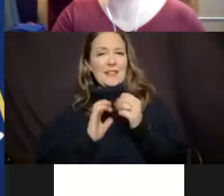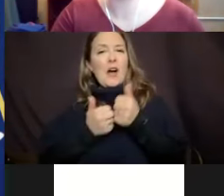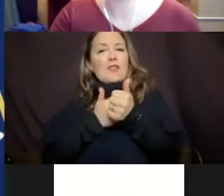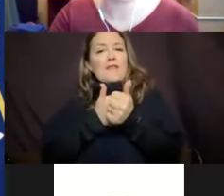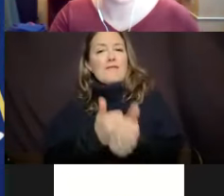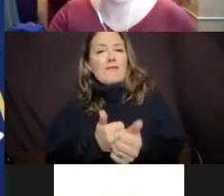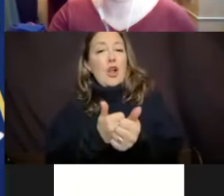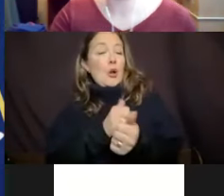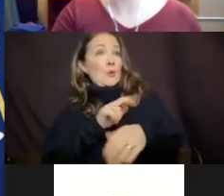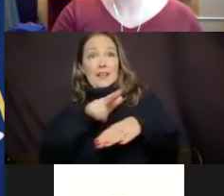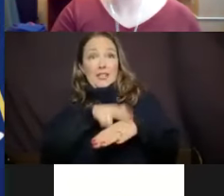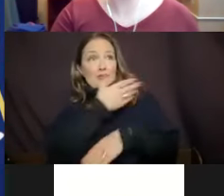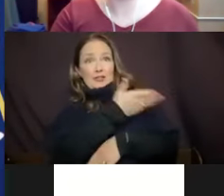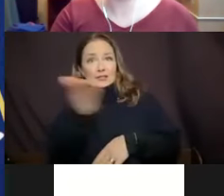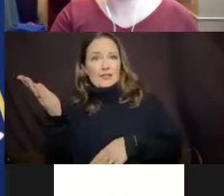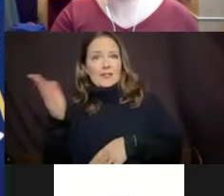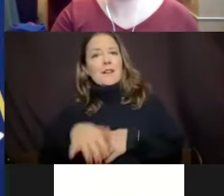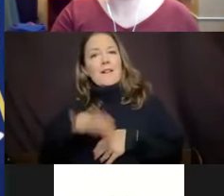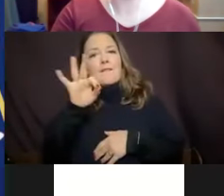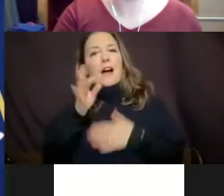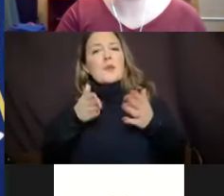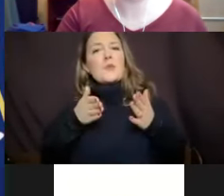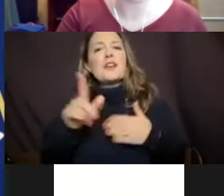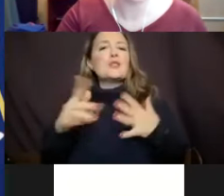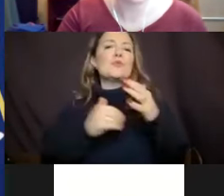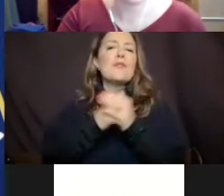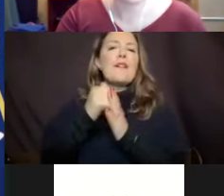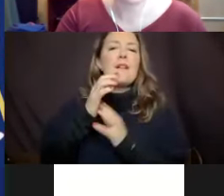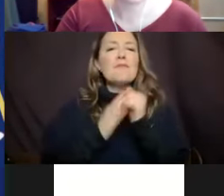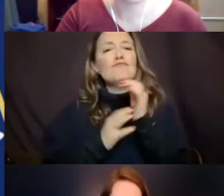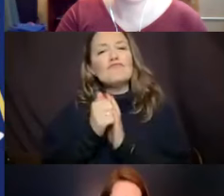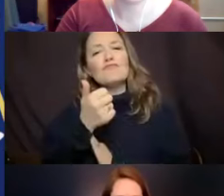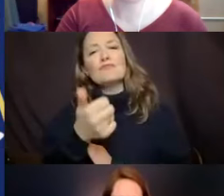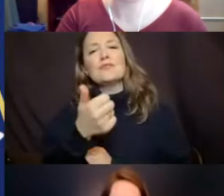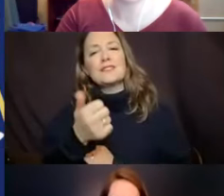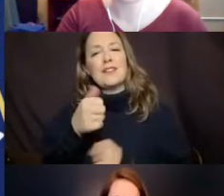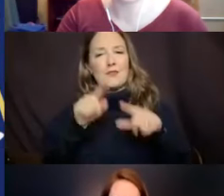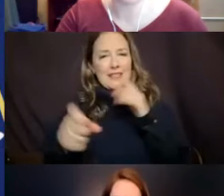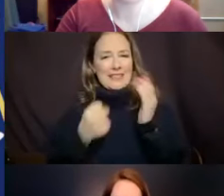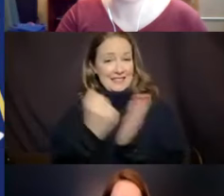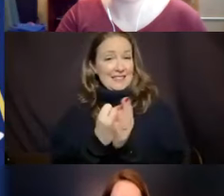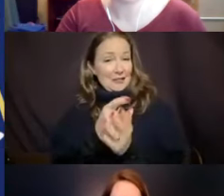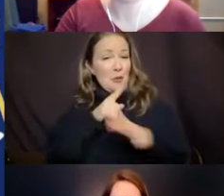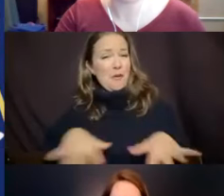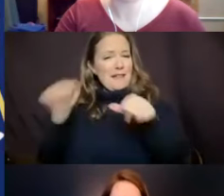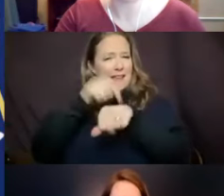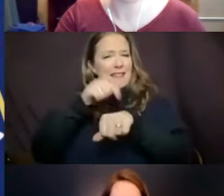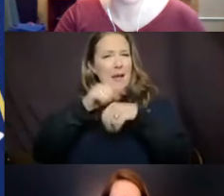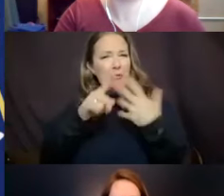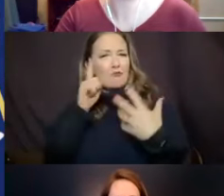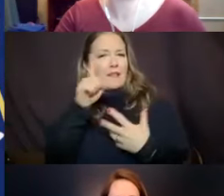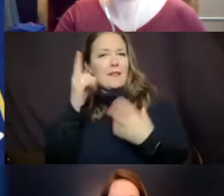and find ways to hibernate or comfort yourself during this season? So really take the time to think